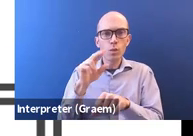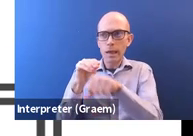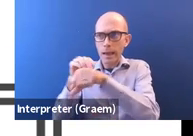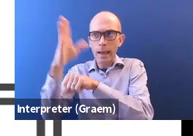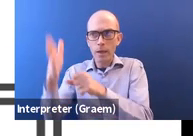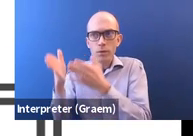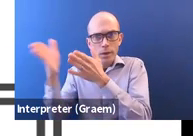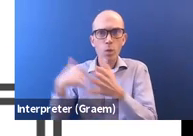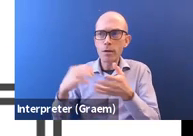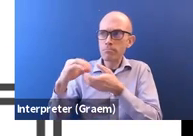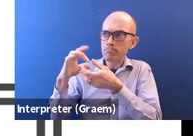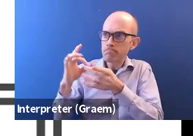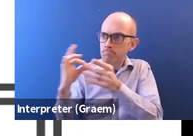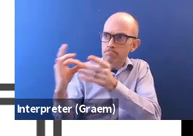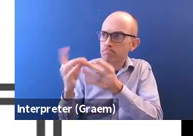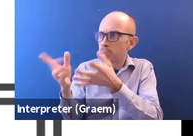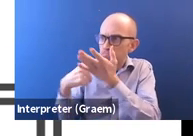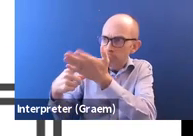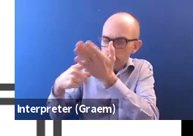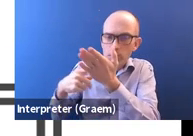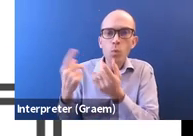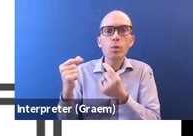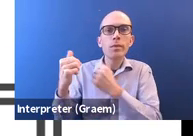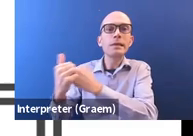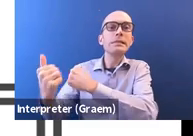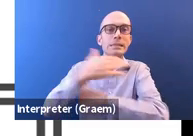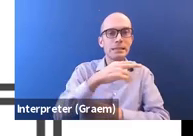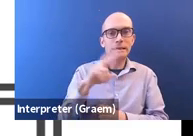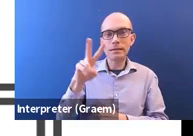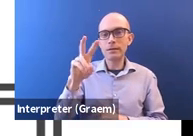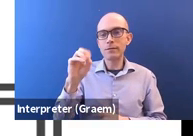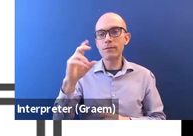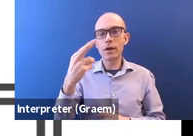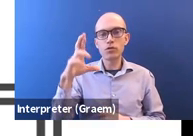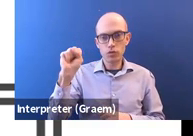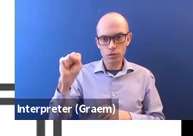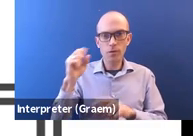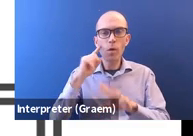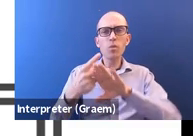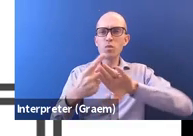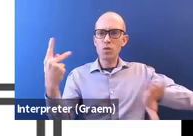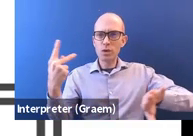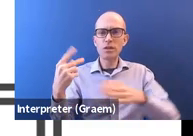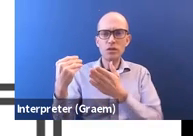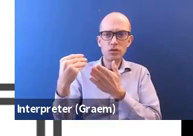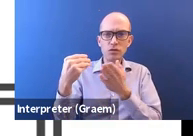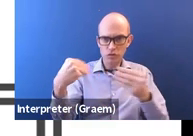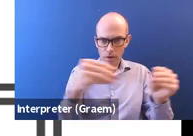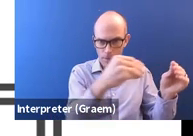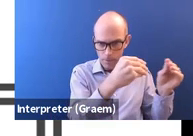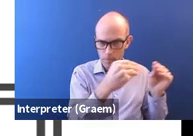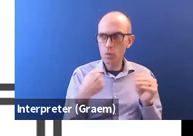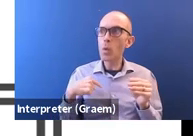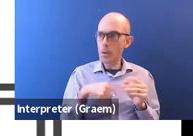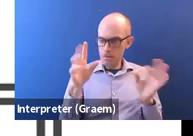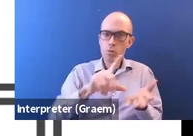send us the vouchers for a pre-shop, if you will. And what we do here is we print the vouchers, we shop